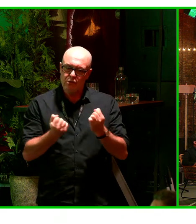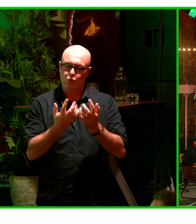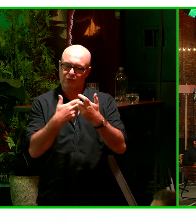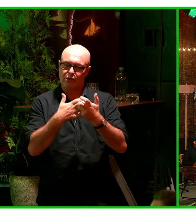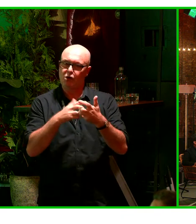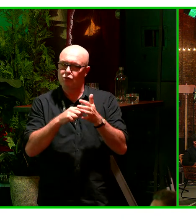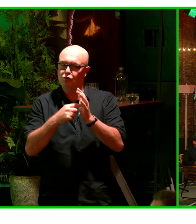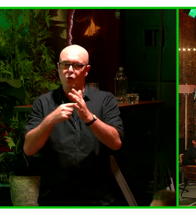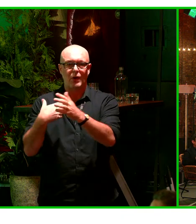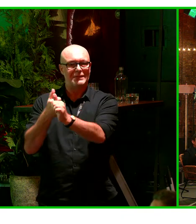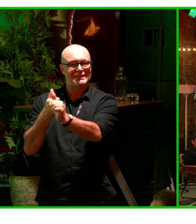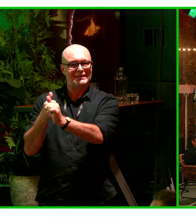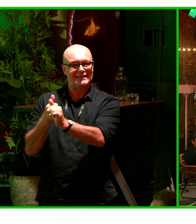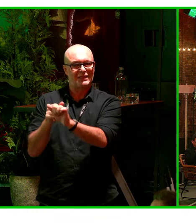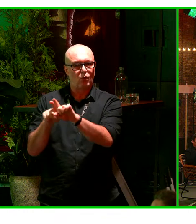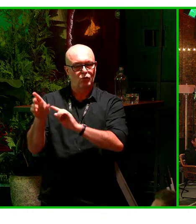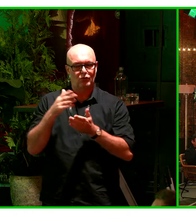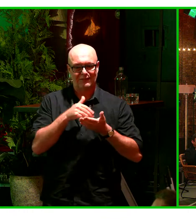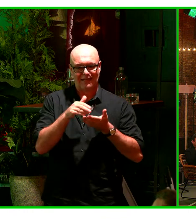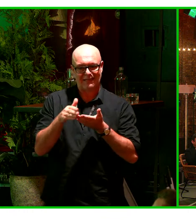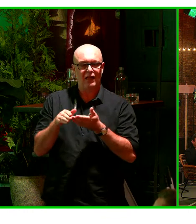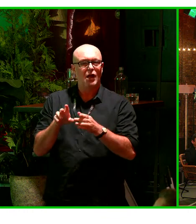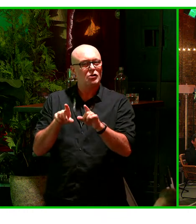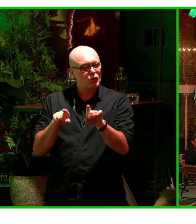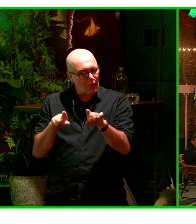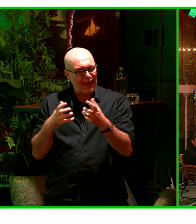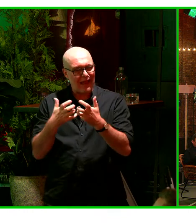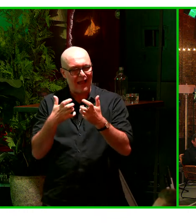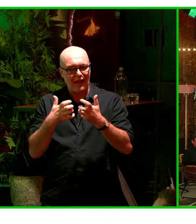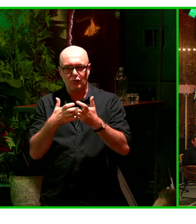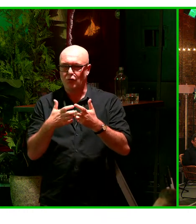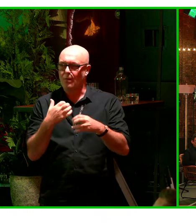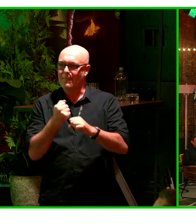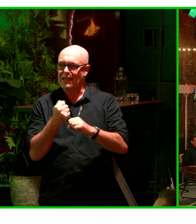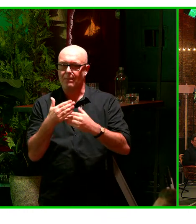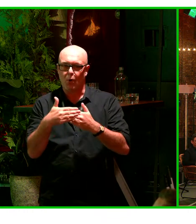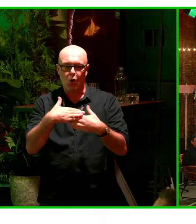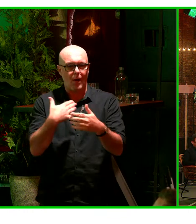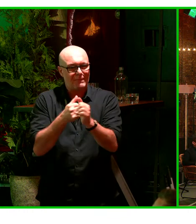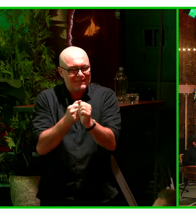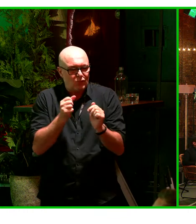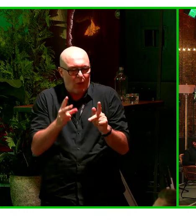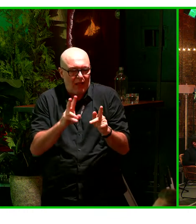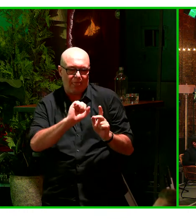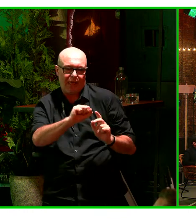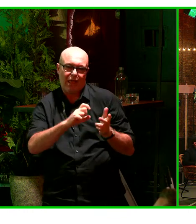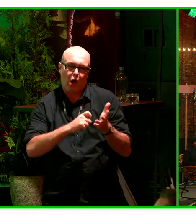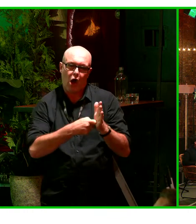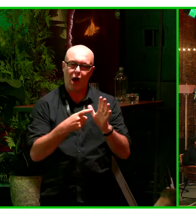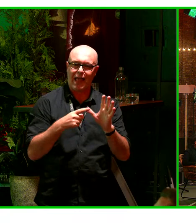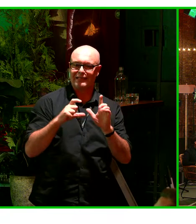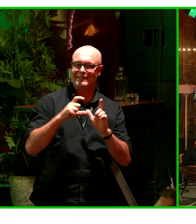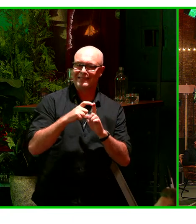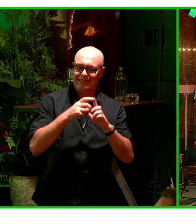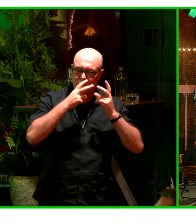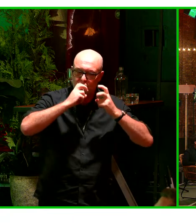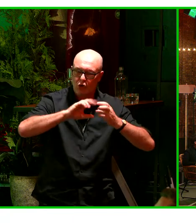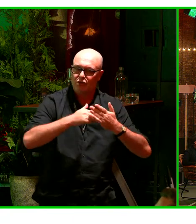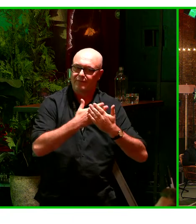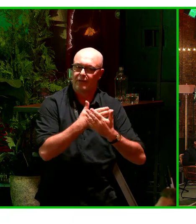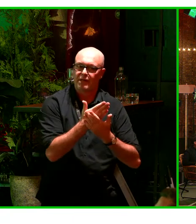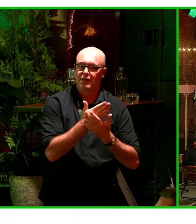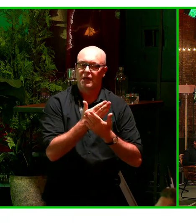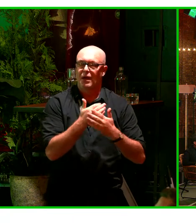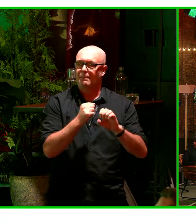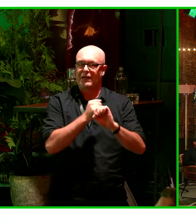businesses, how difficult it was to commercialize their R&D, and the challenge of finding the right skills in the right capacity for